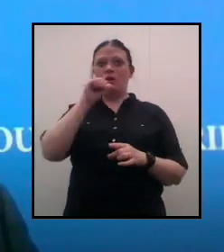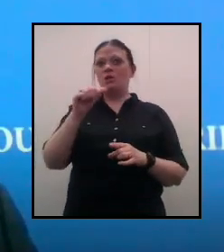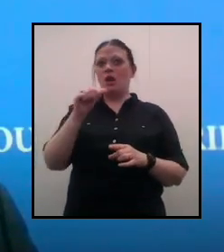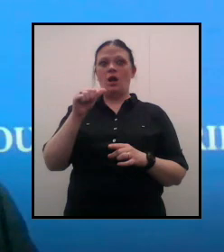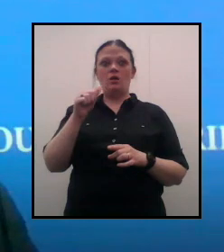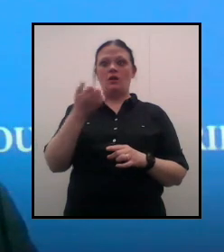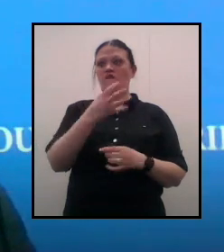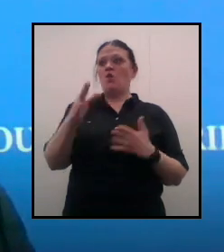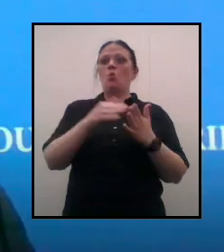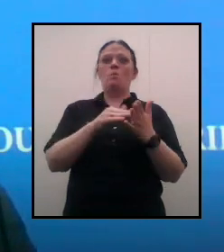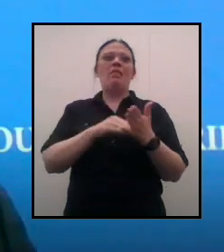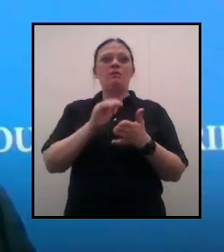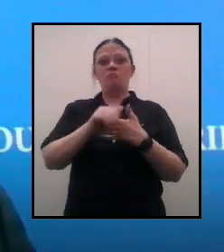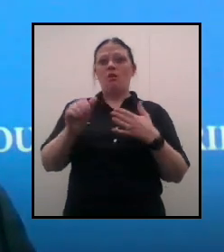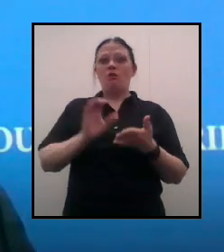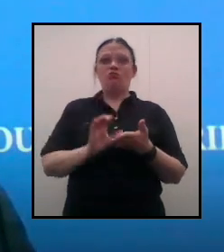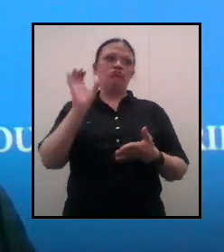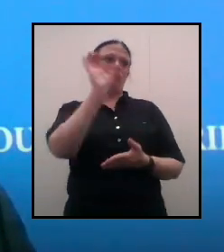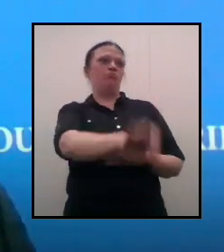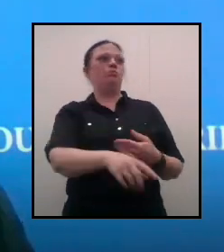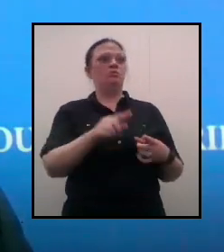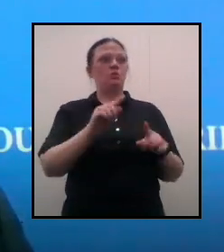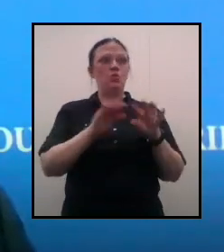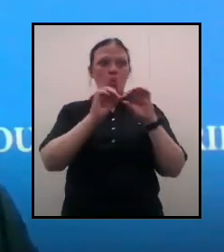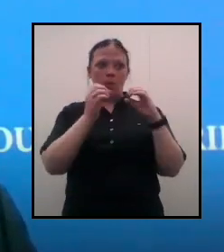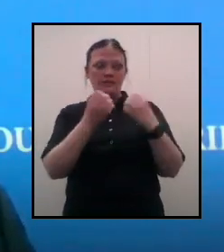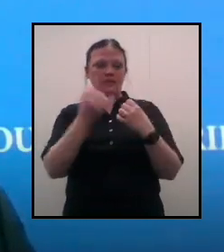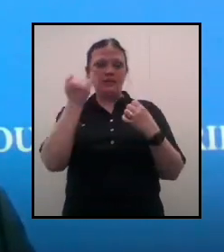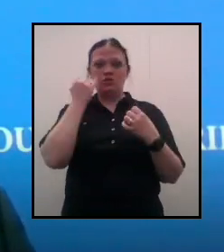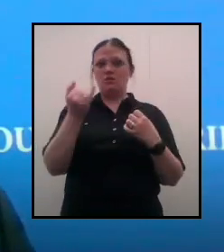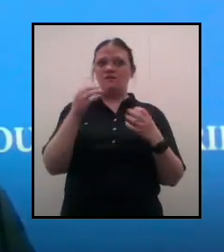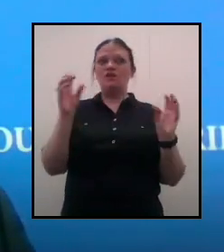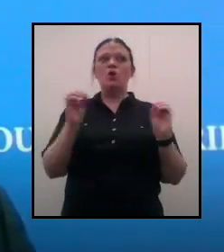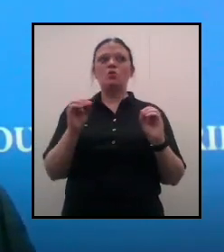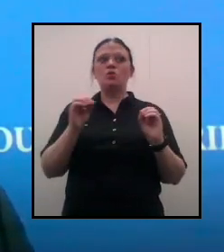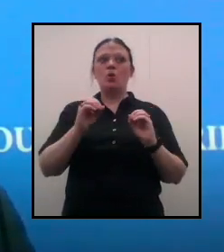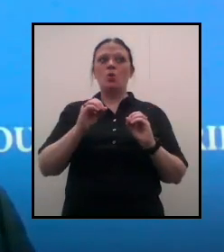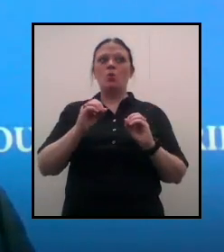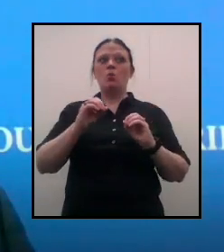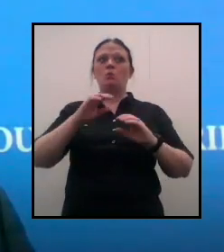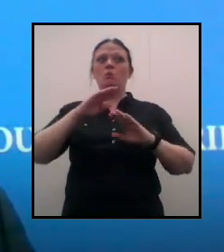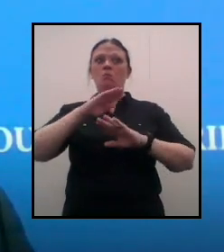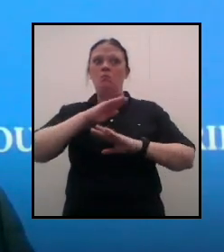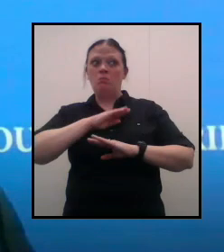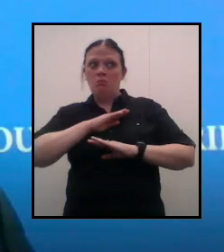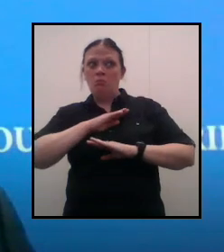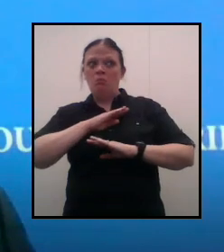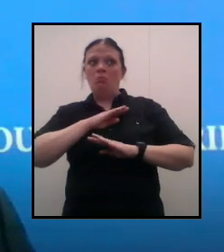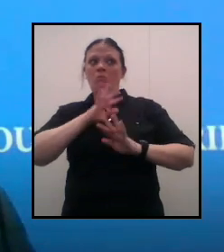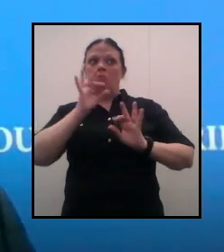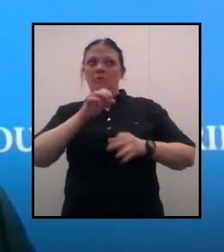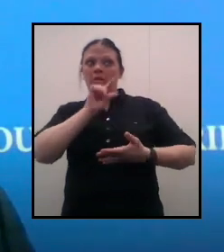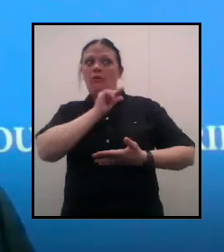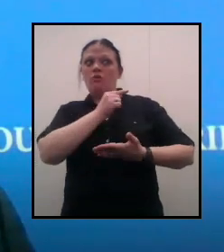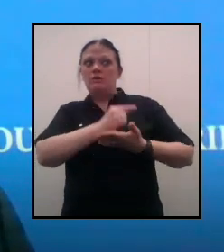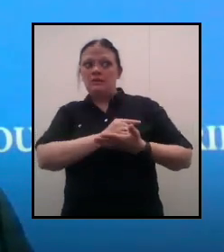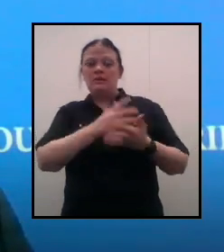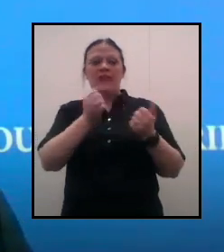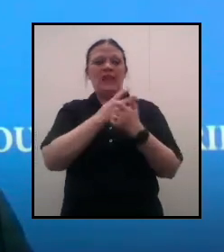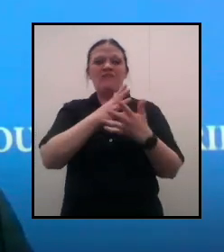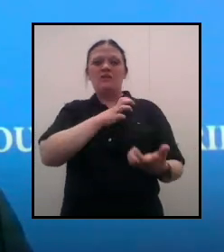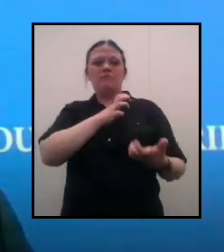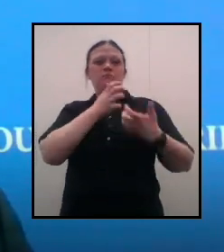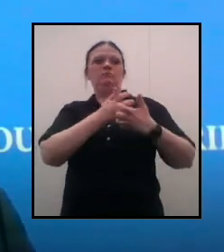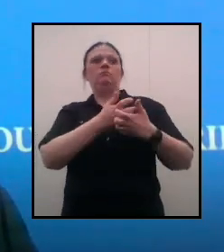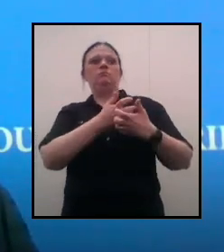million into an organization if we can't get an assurance that what they're doing actually meets the requirements to purchase